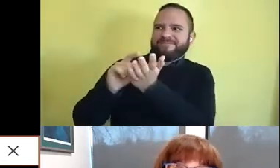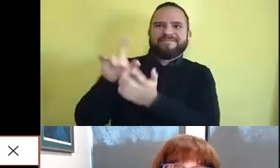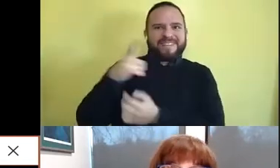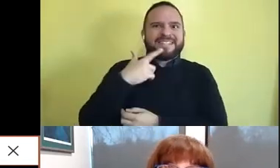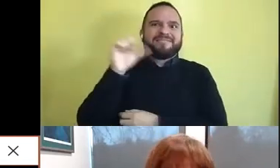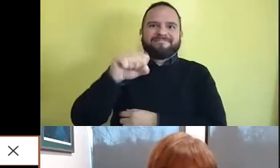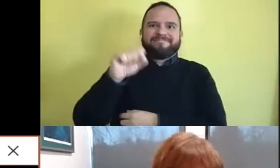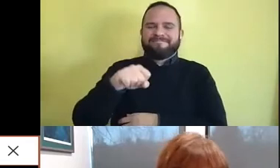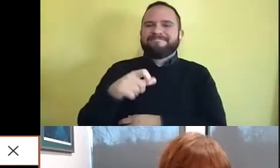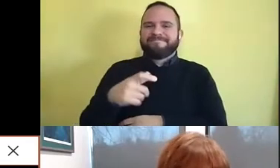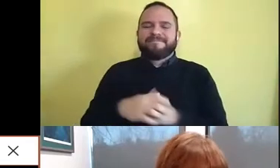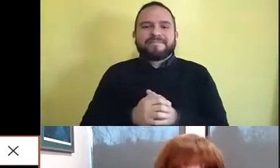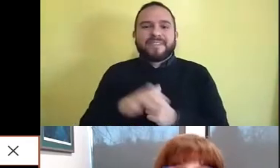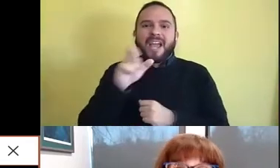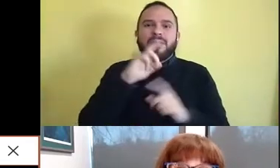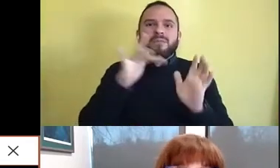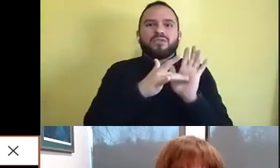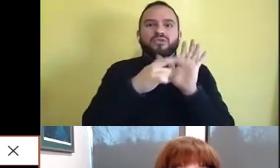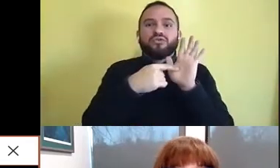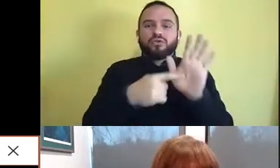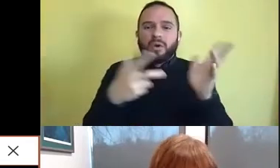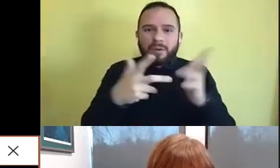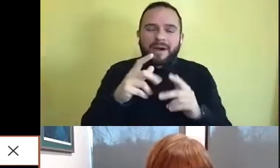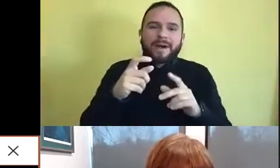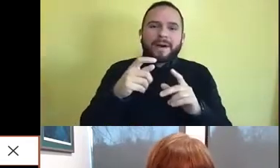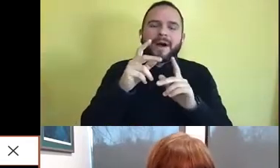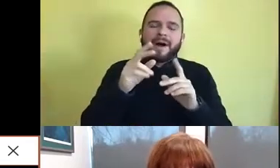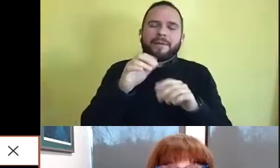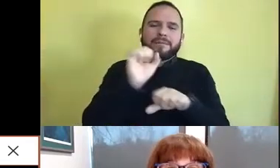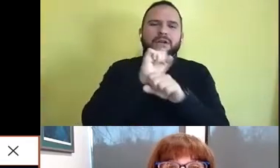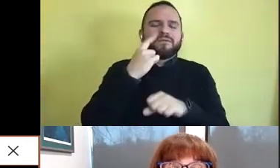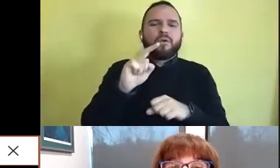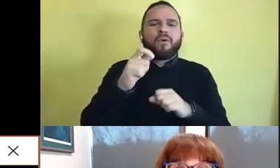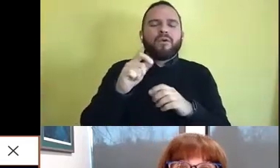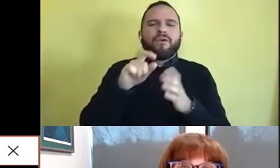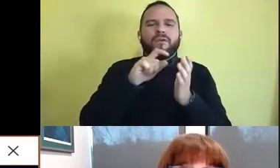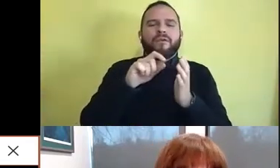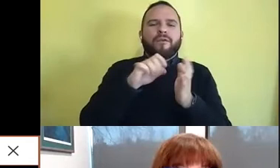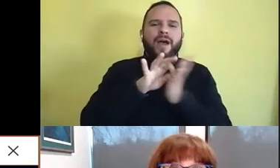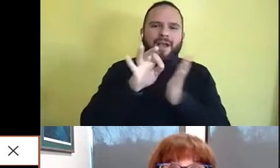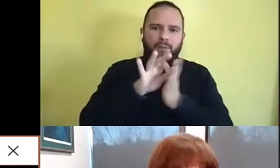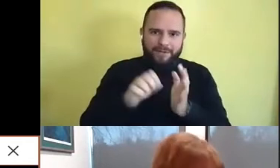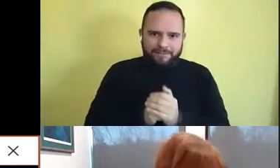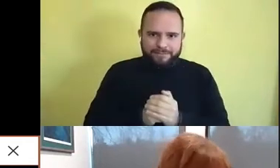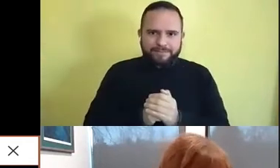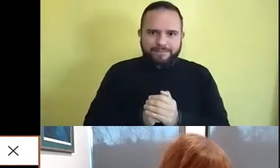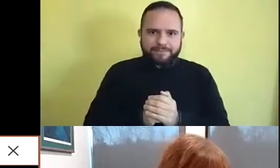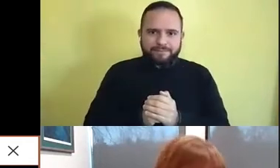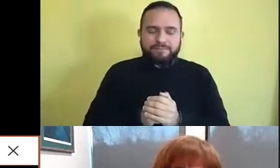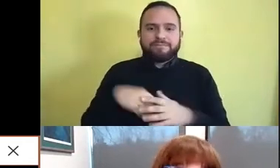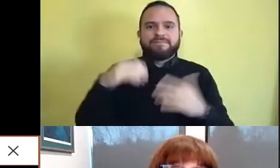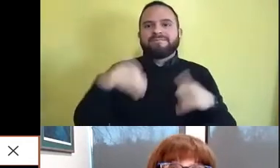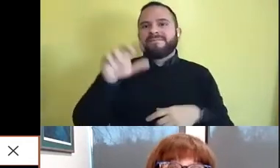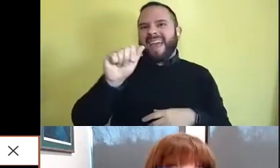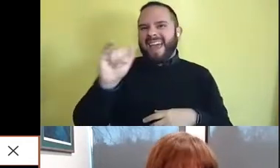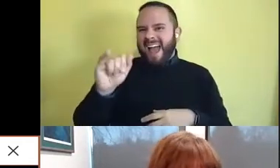for college graduates in accounting. Recent advances in AI and machine learning has really been accelerating during COVID